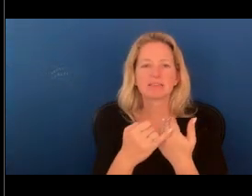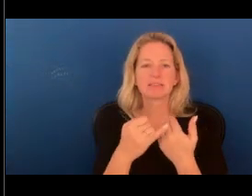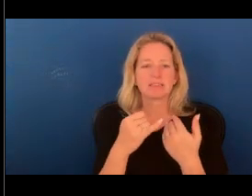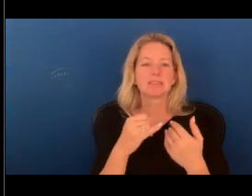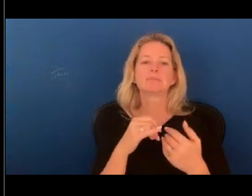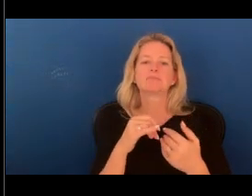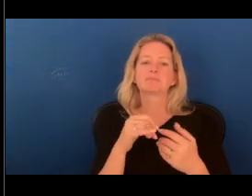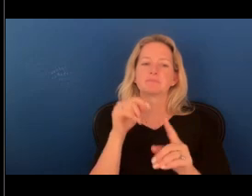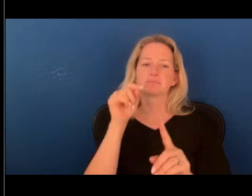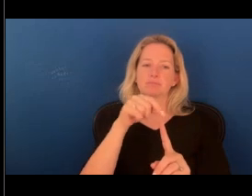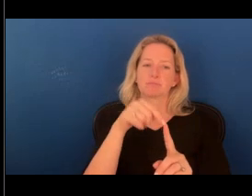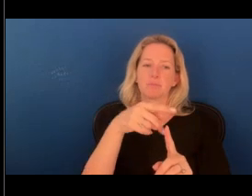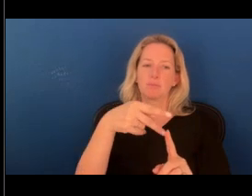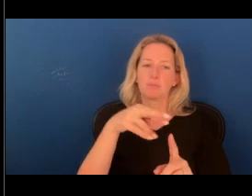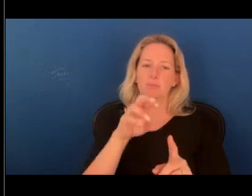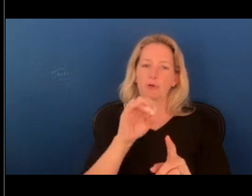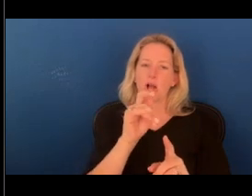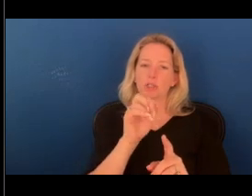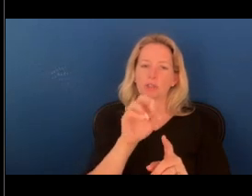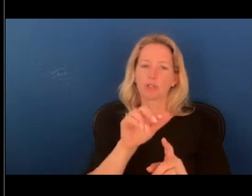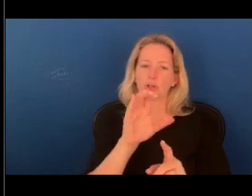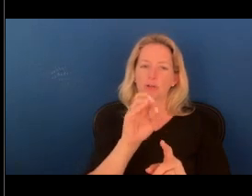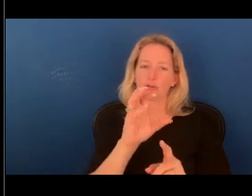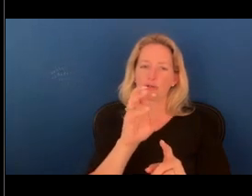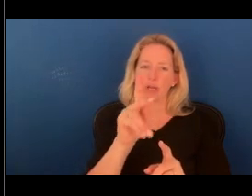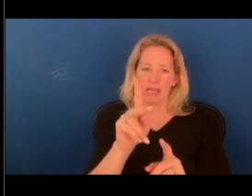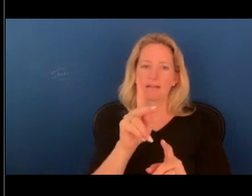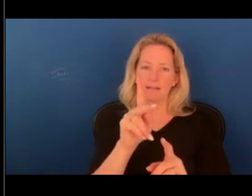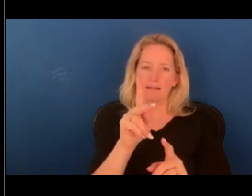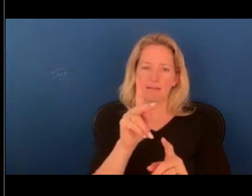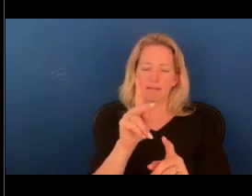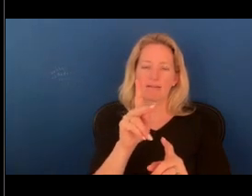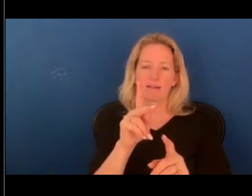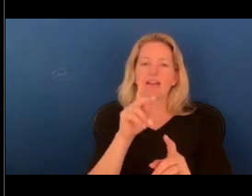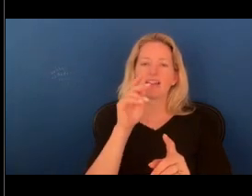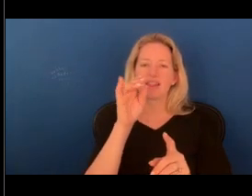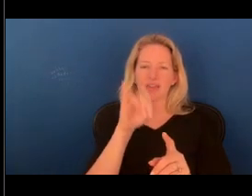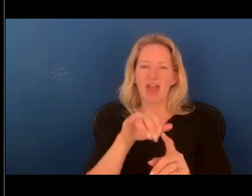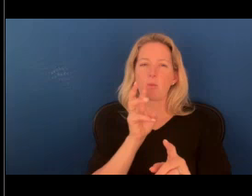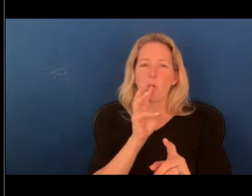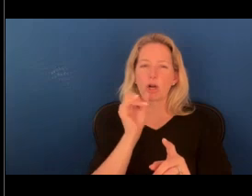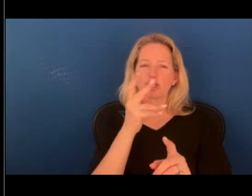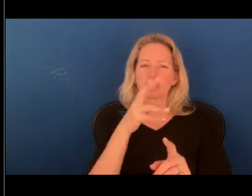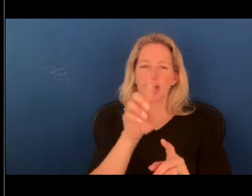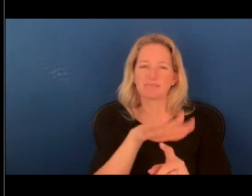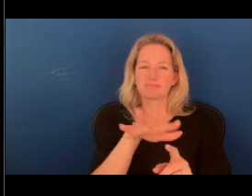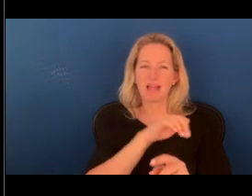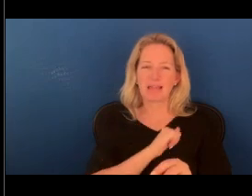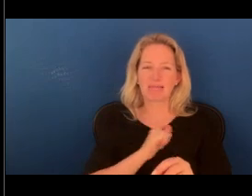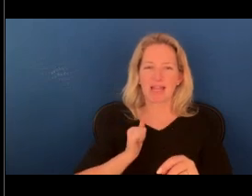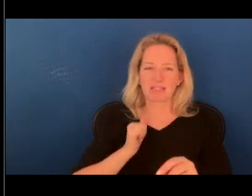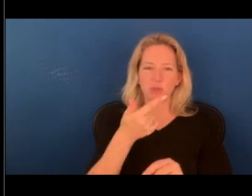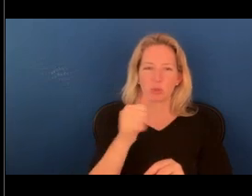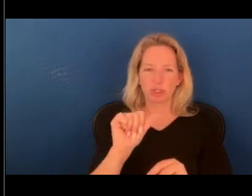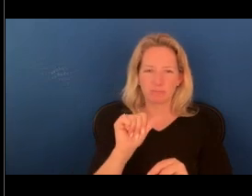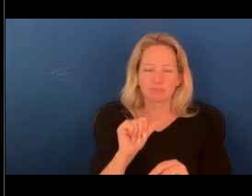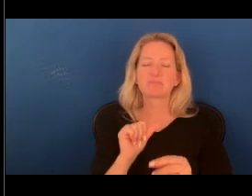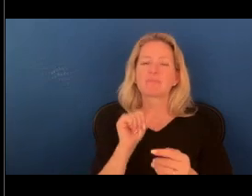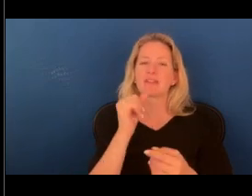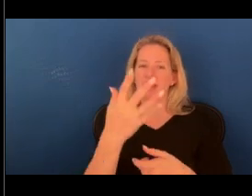is a trash capture project in the Proctor Creek watershed around Atlanta. This project serves as an example of multi-partner collaboration and private